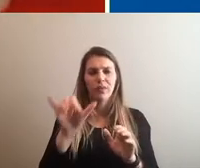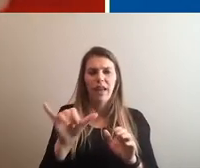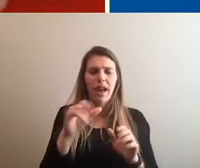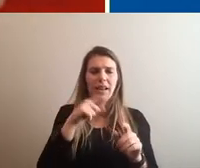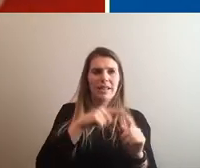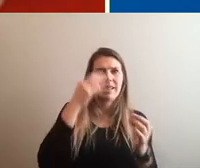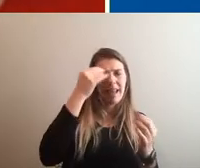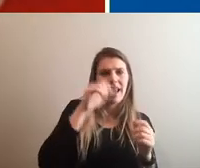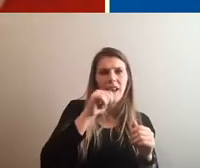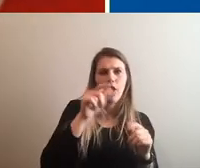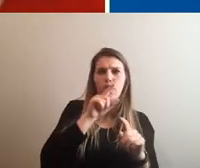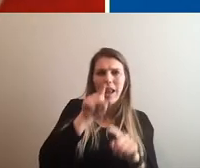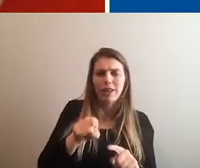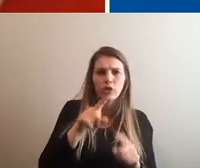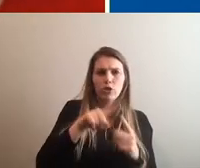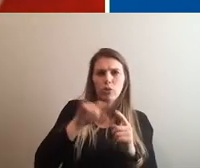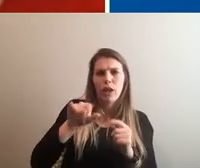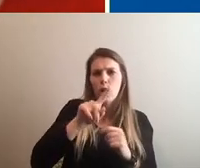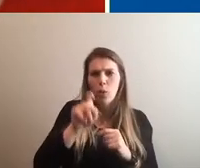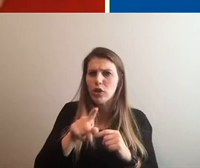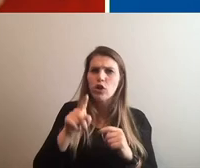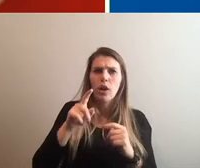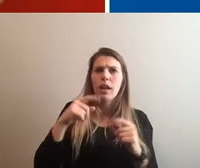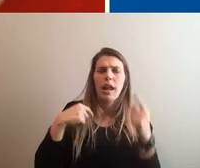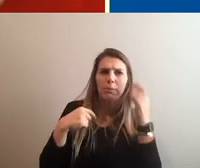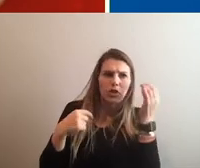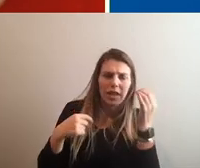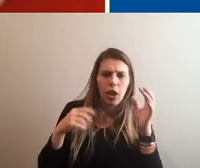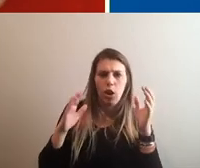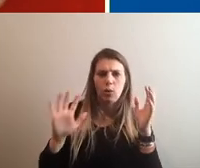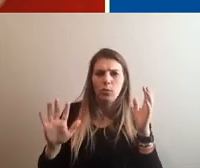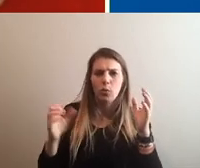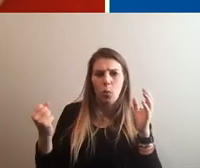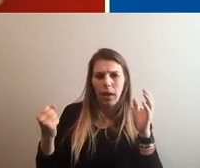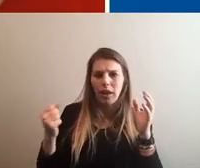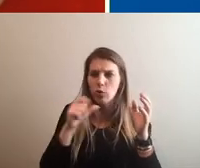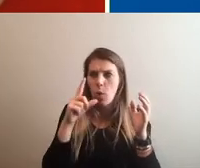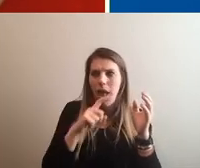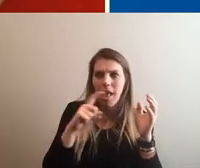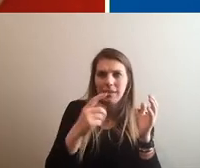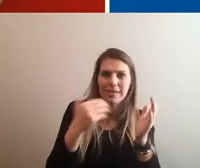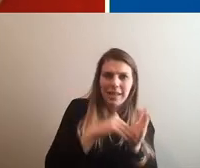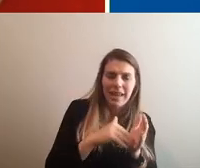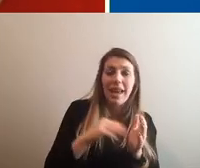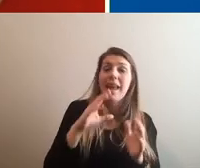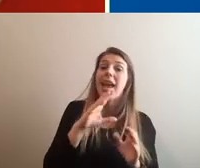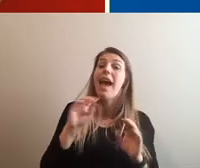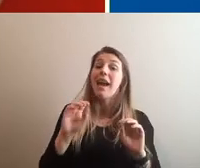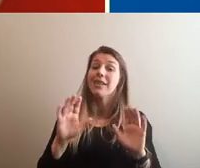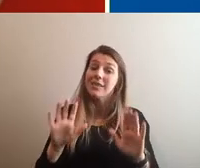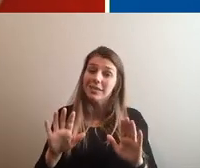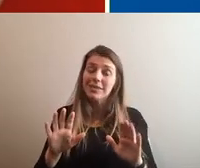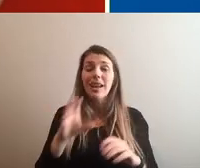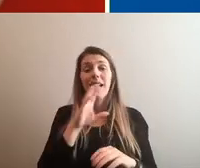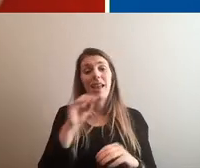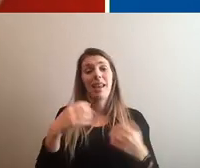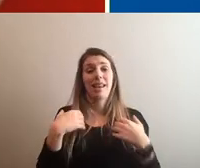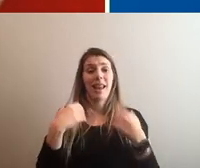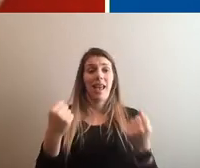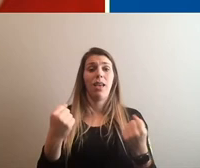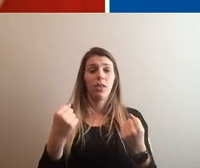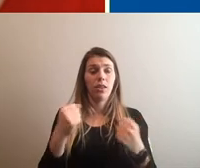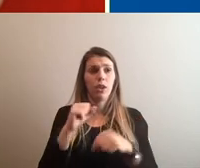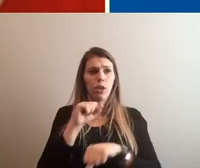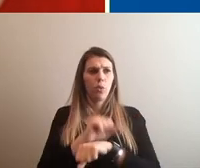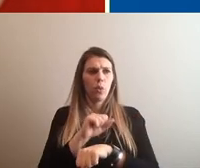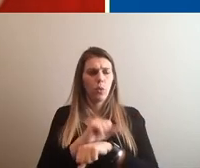another answer to the question that's just been said. I'd also say as well, in health and work, why